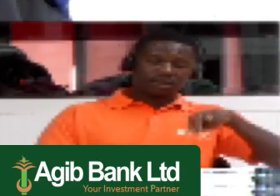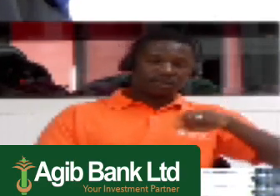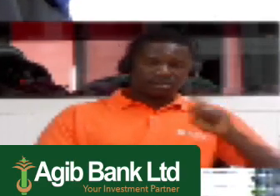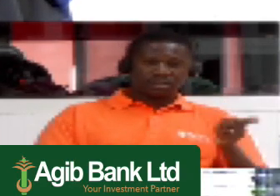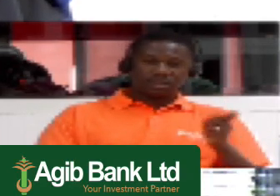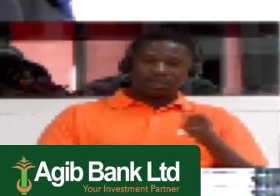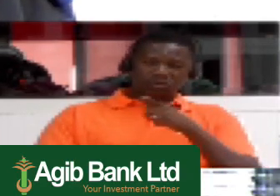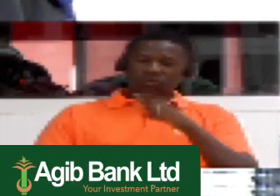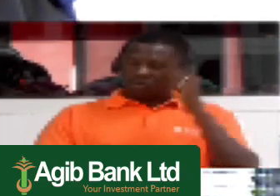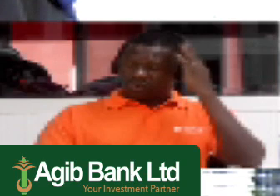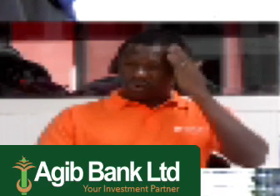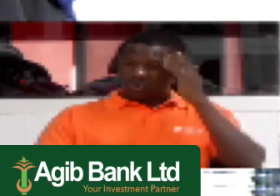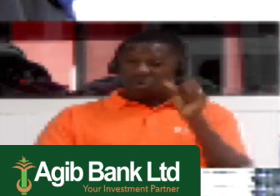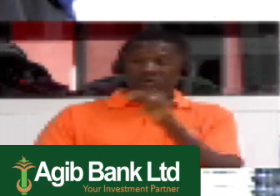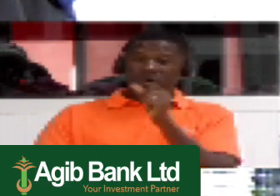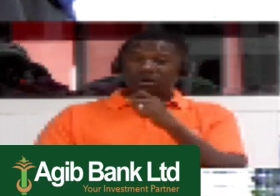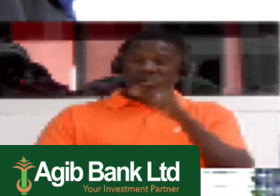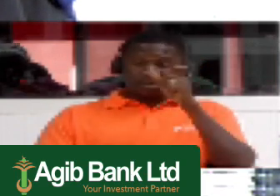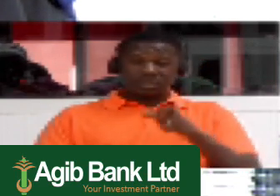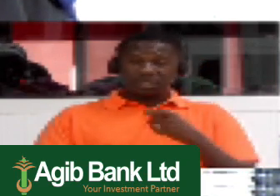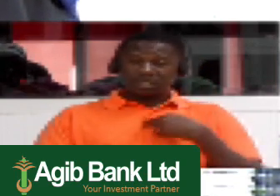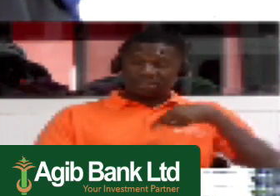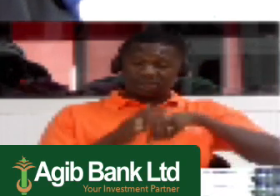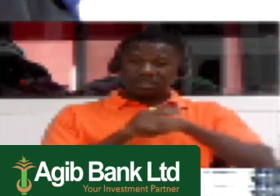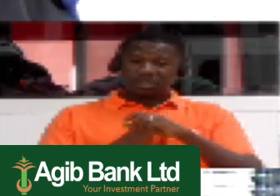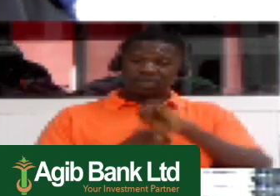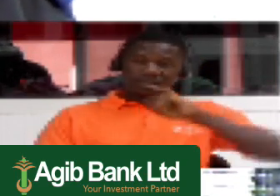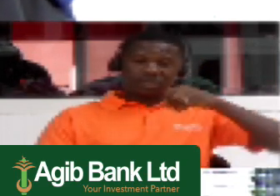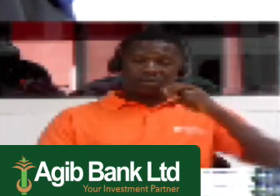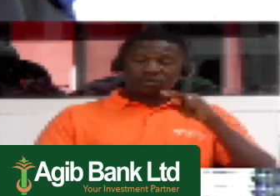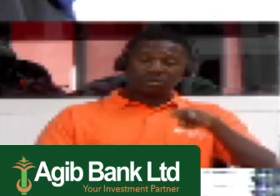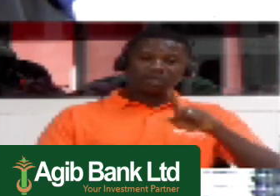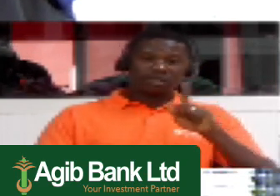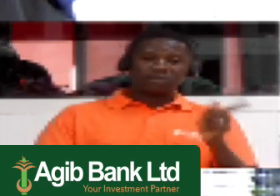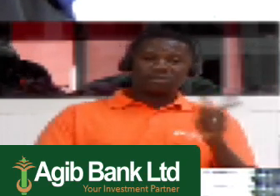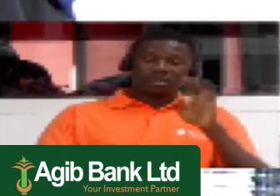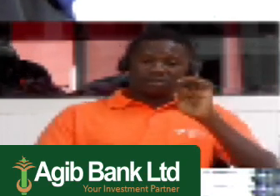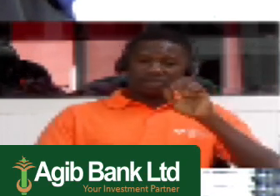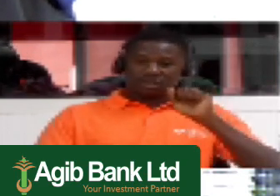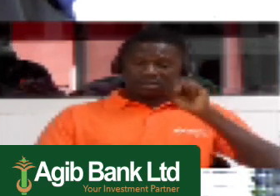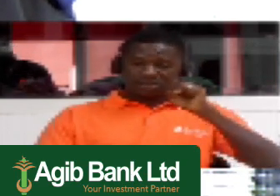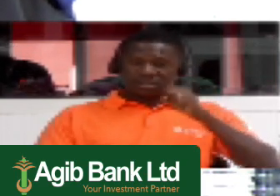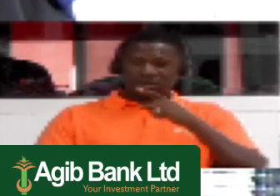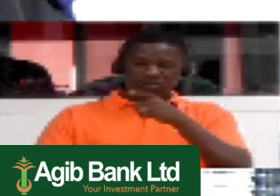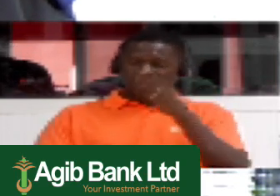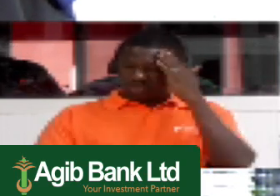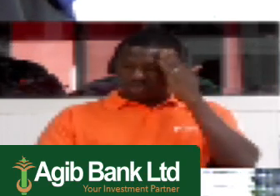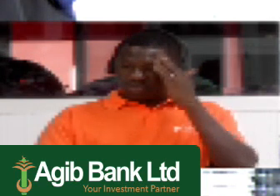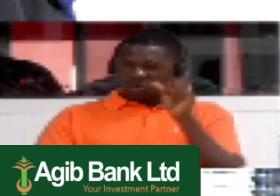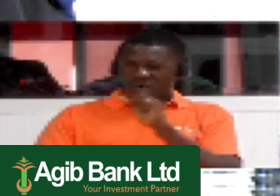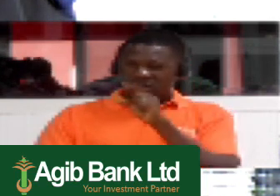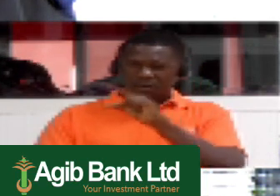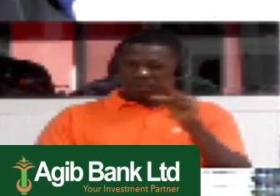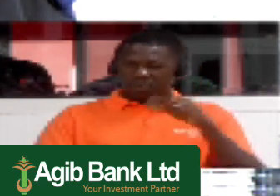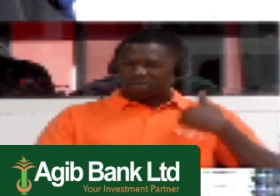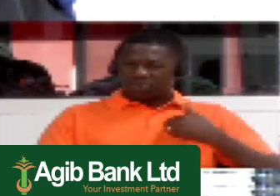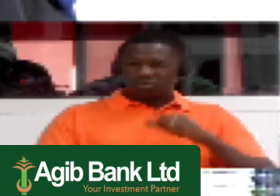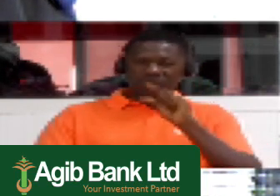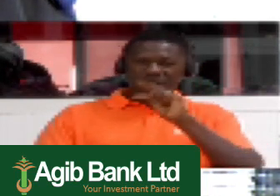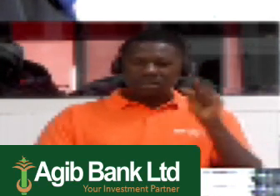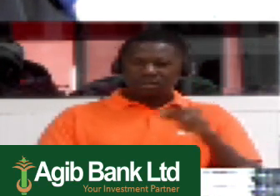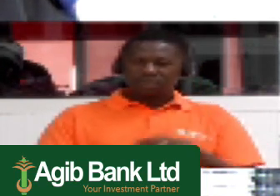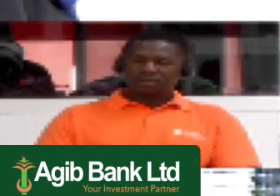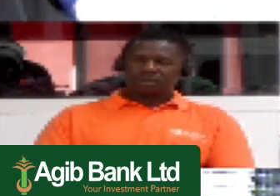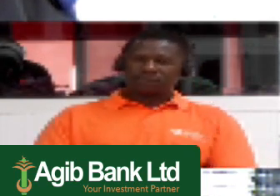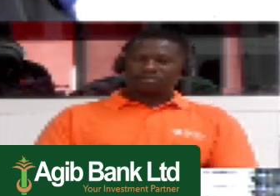2009? And thereafter? Tembo 2009 saunkono. Sanamanjang kola. Fo ye modolo ne o kafokono.